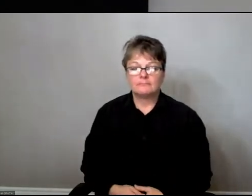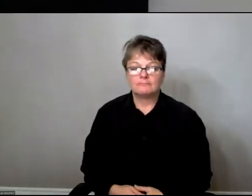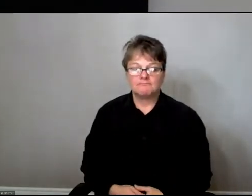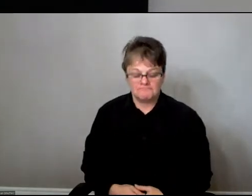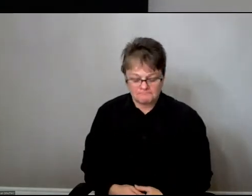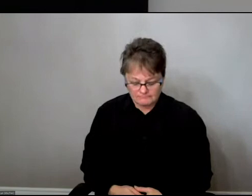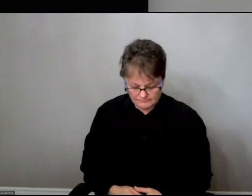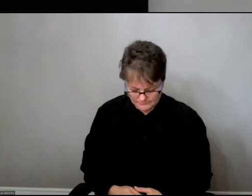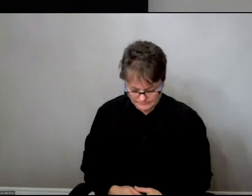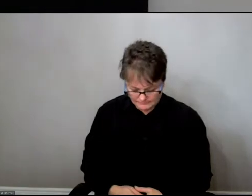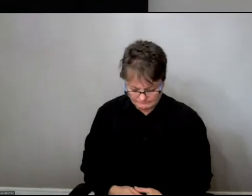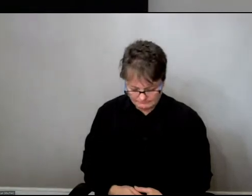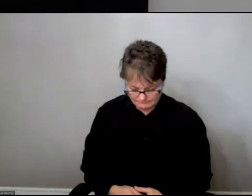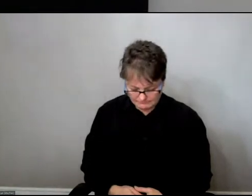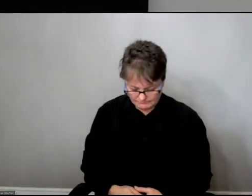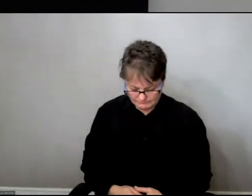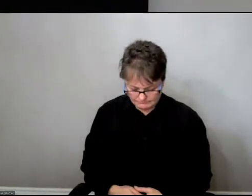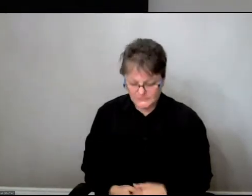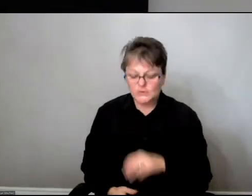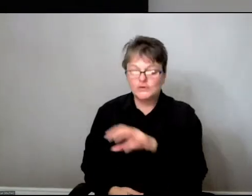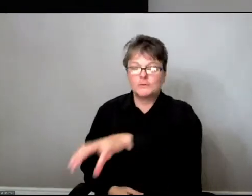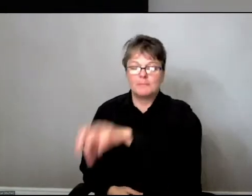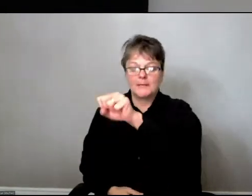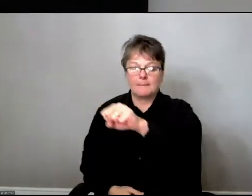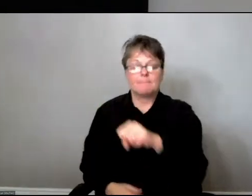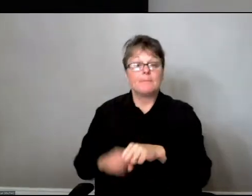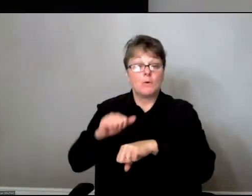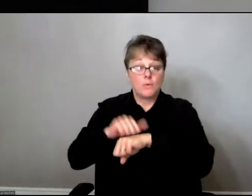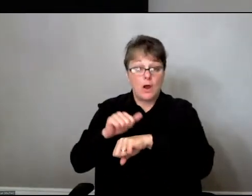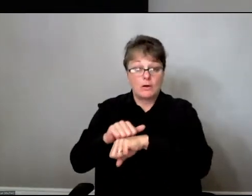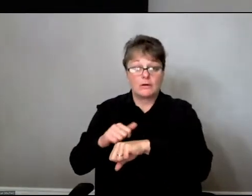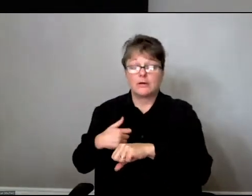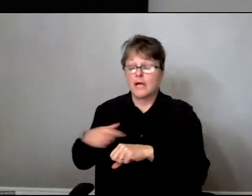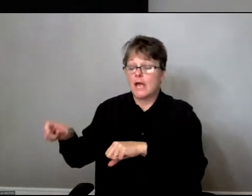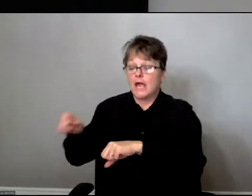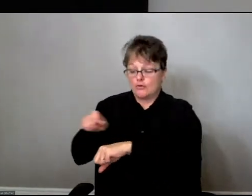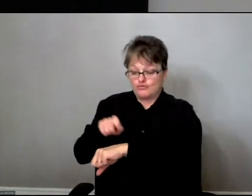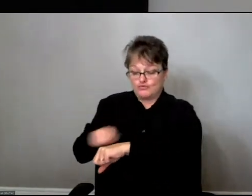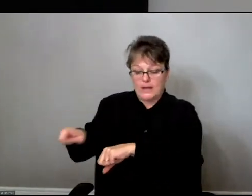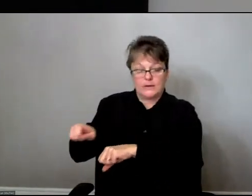Julianne chose the words strength and courage.